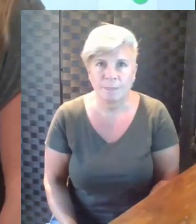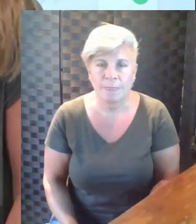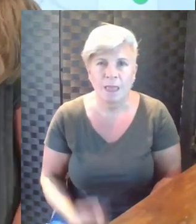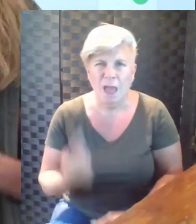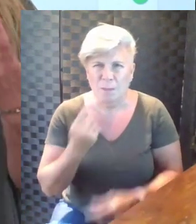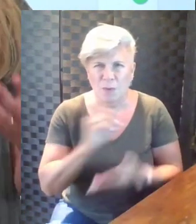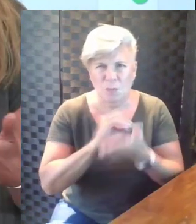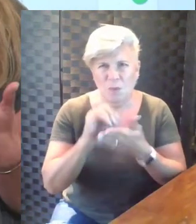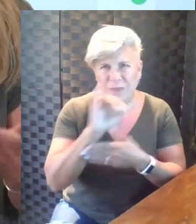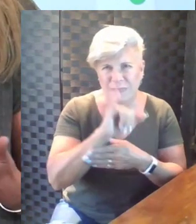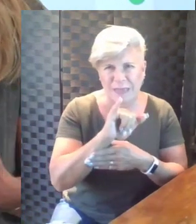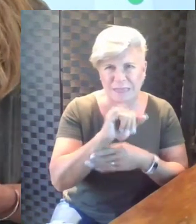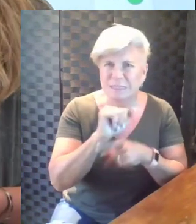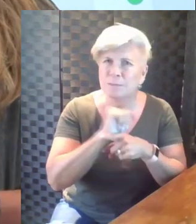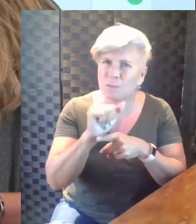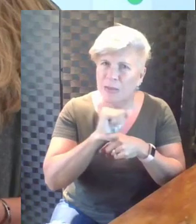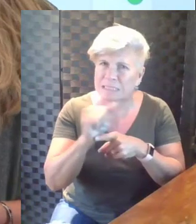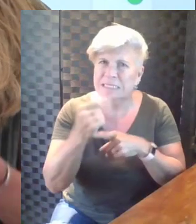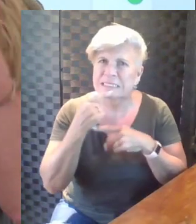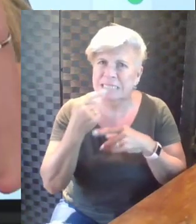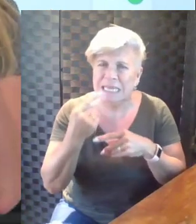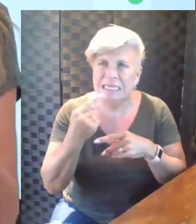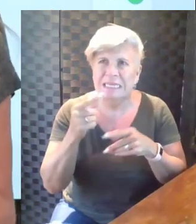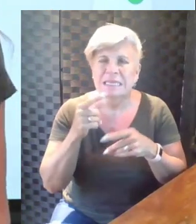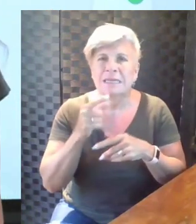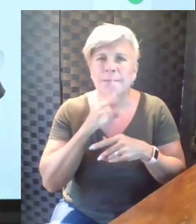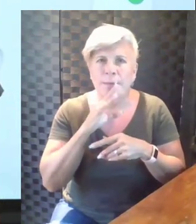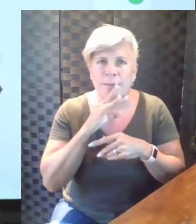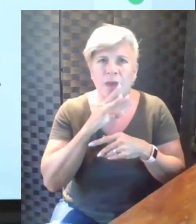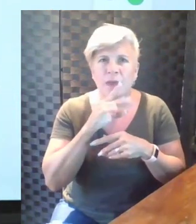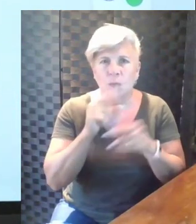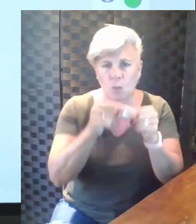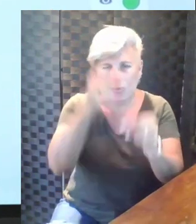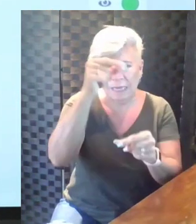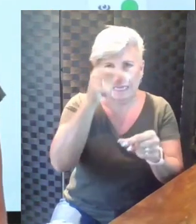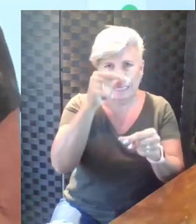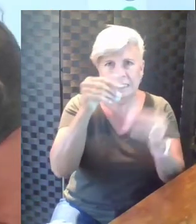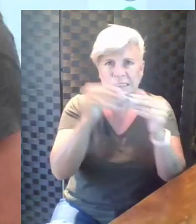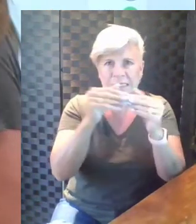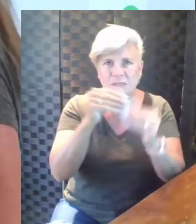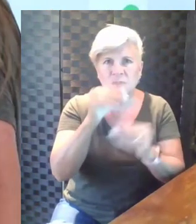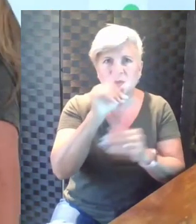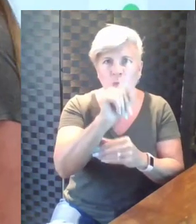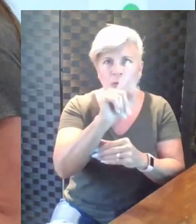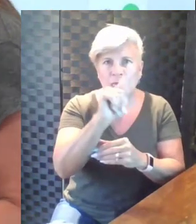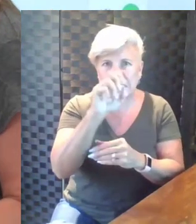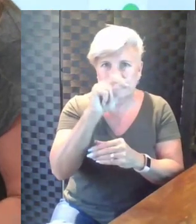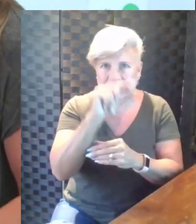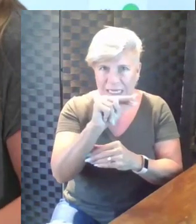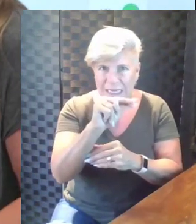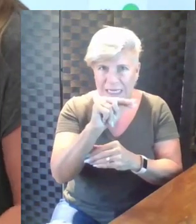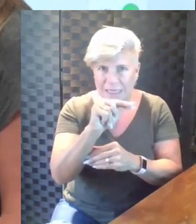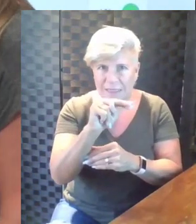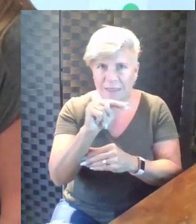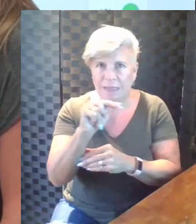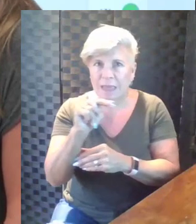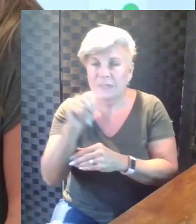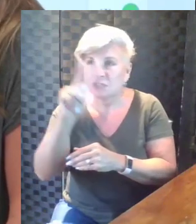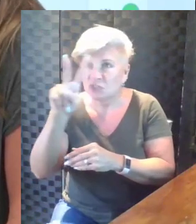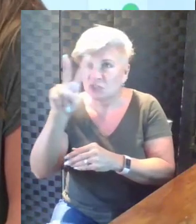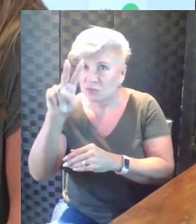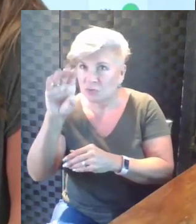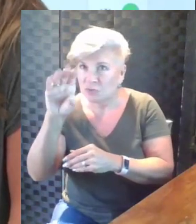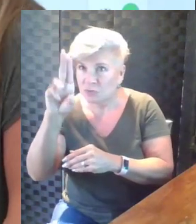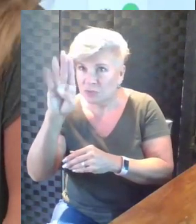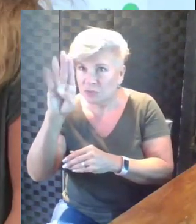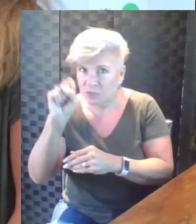just writing this to practice saying out loud what a stick of 10 or a group of 10 means, what this rod is. It's 1, 10, and these